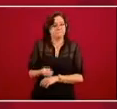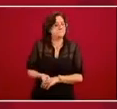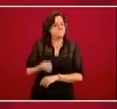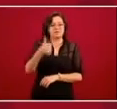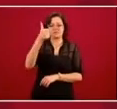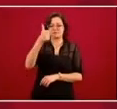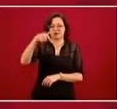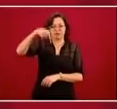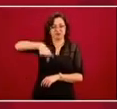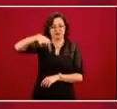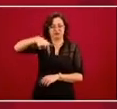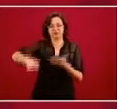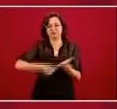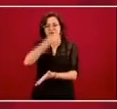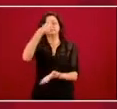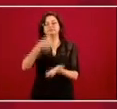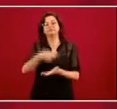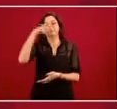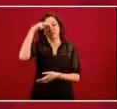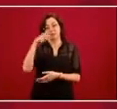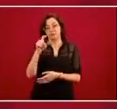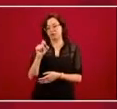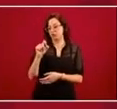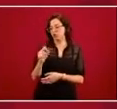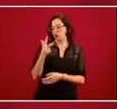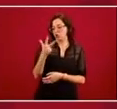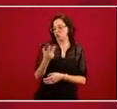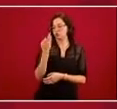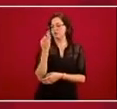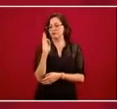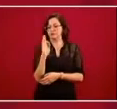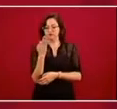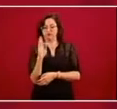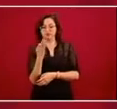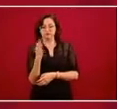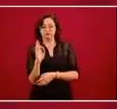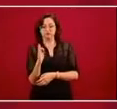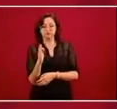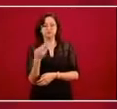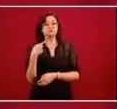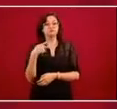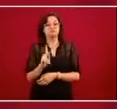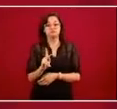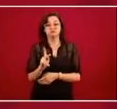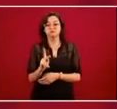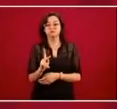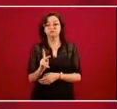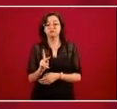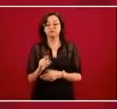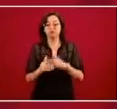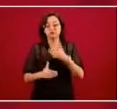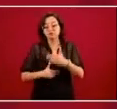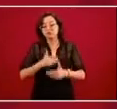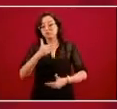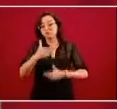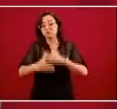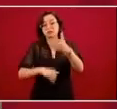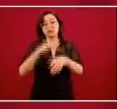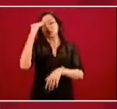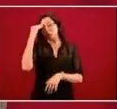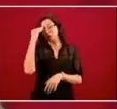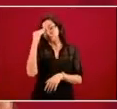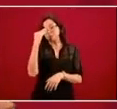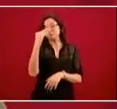had COVID. This is where the first case of COVID was registered on February the 28th. But